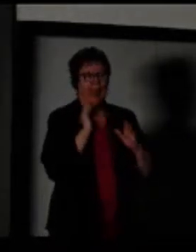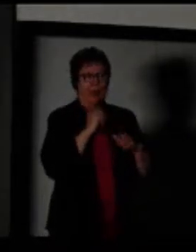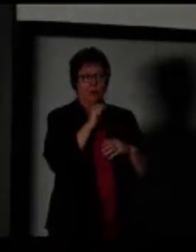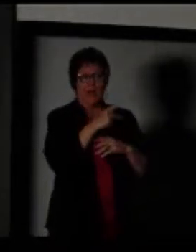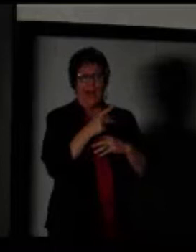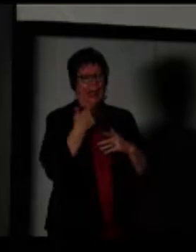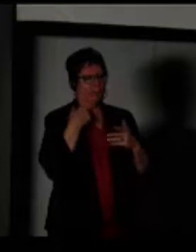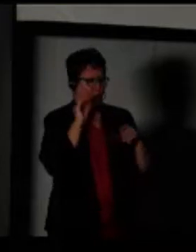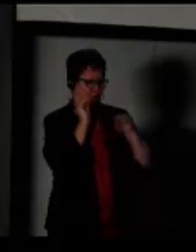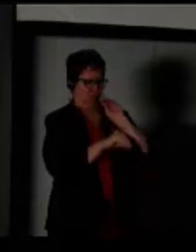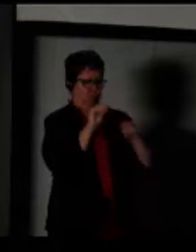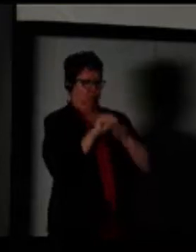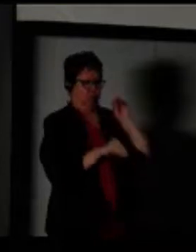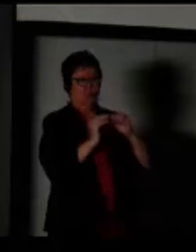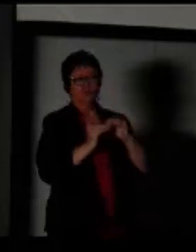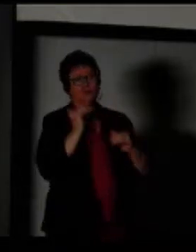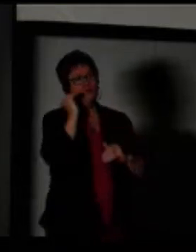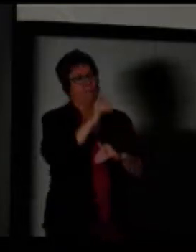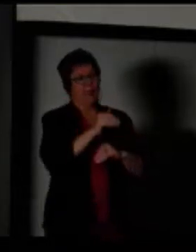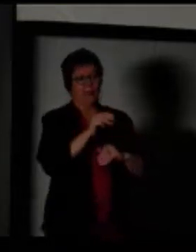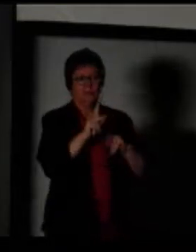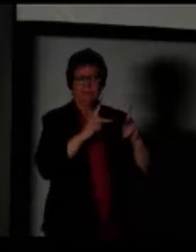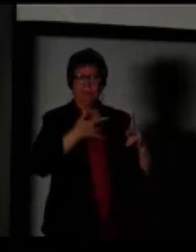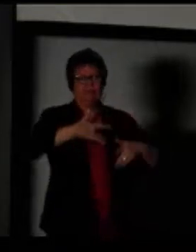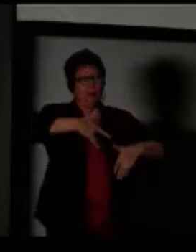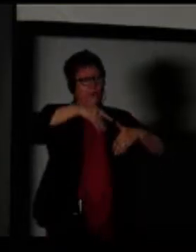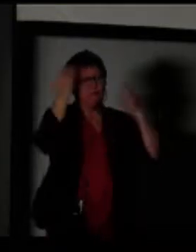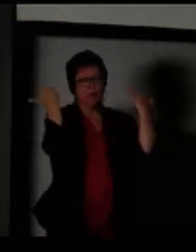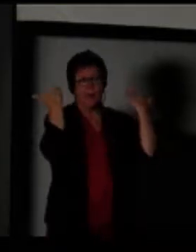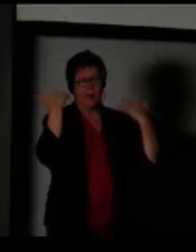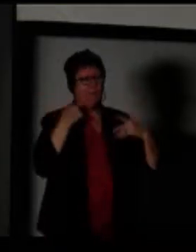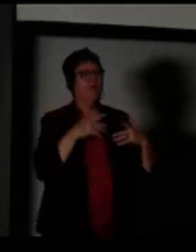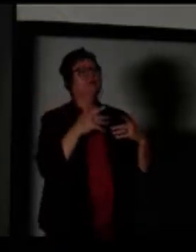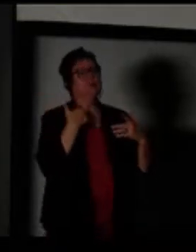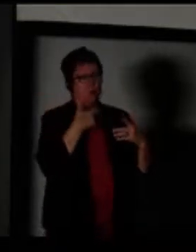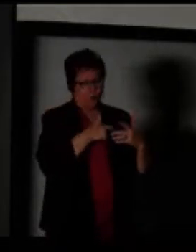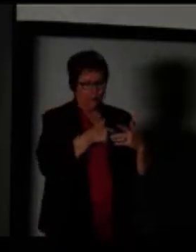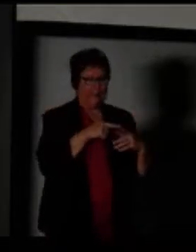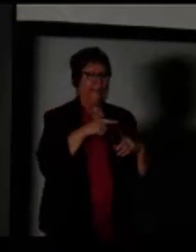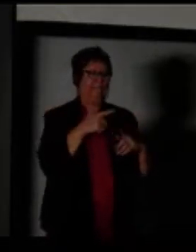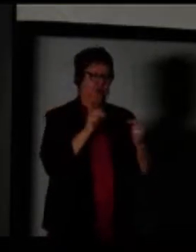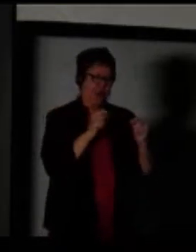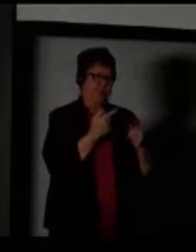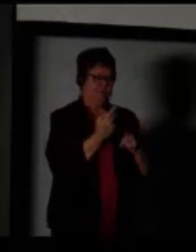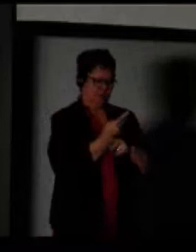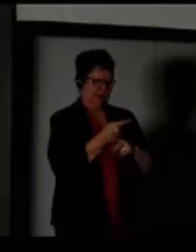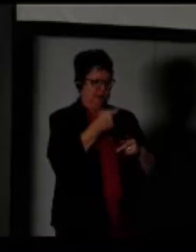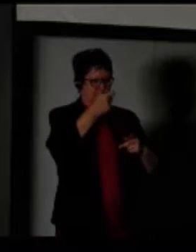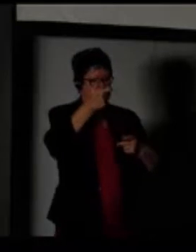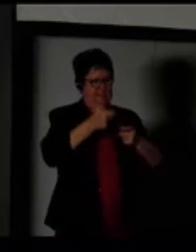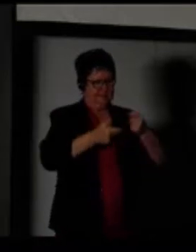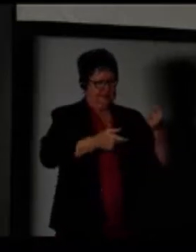got overwhelmed in the app, so one of the things that we've done is we've actually looked at stripping that back.